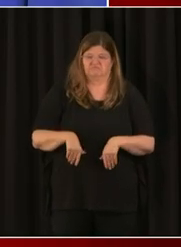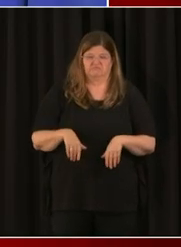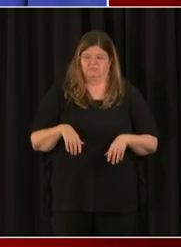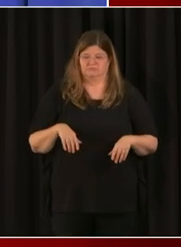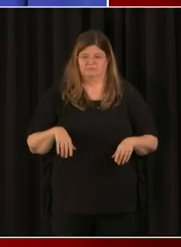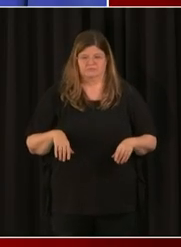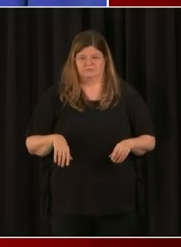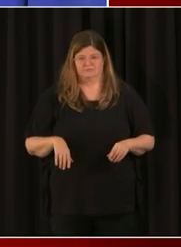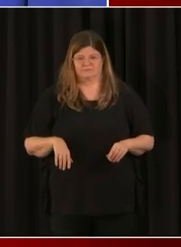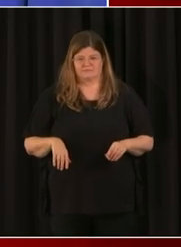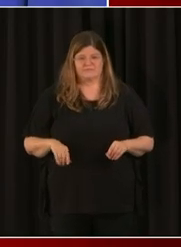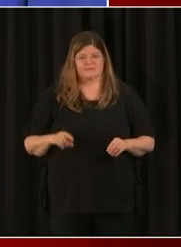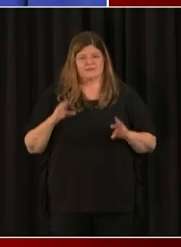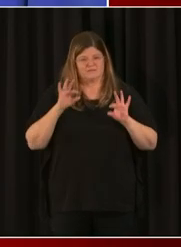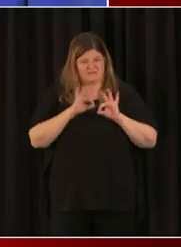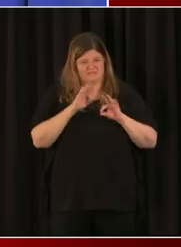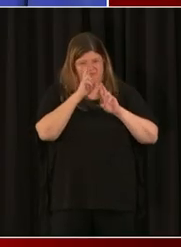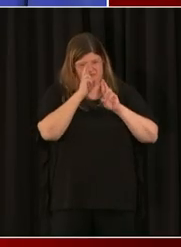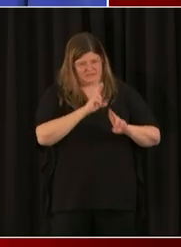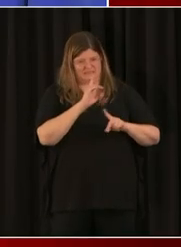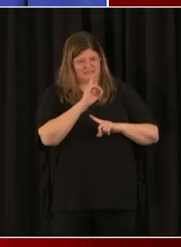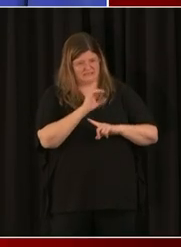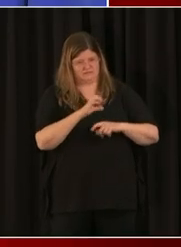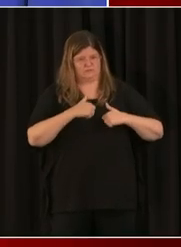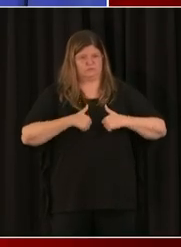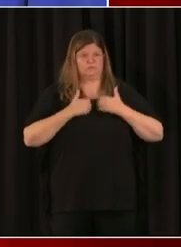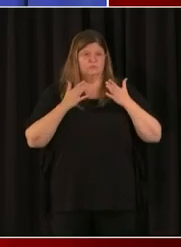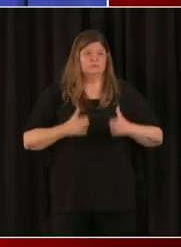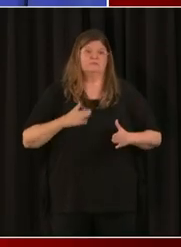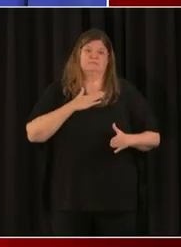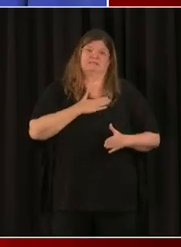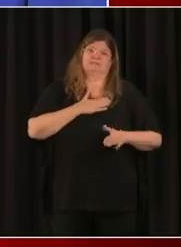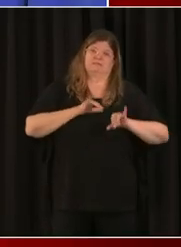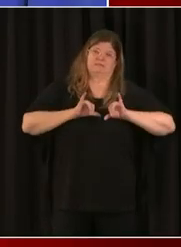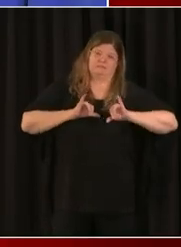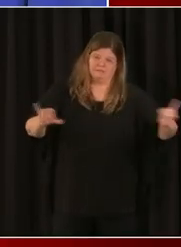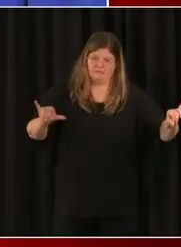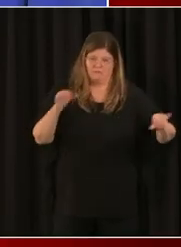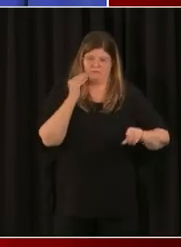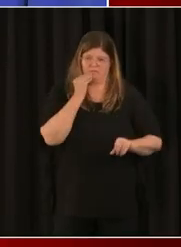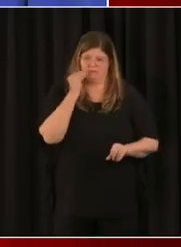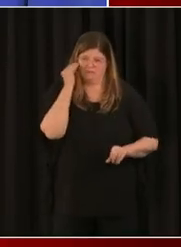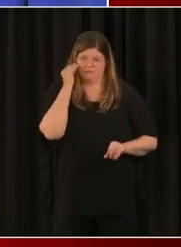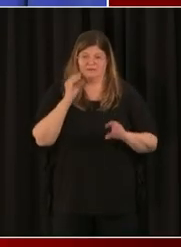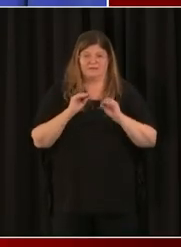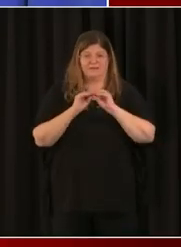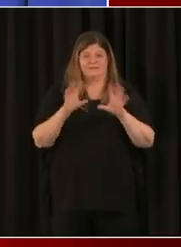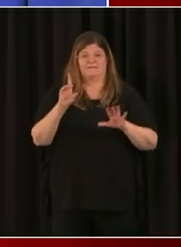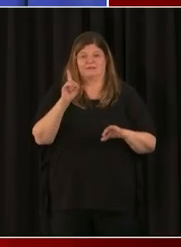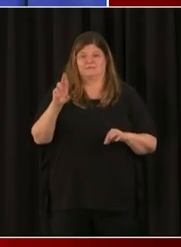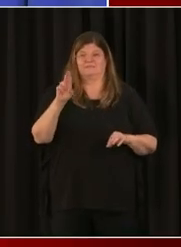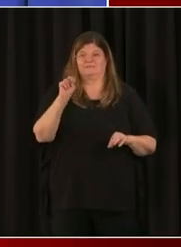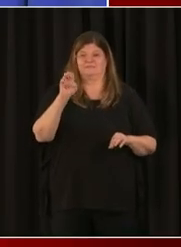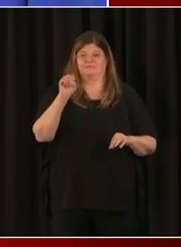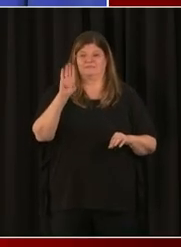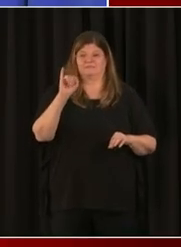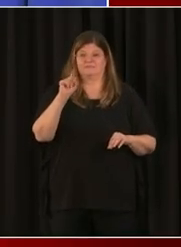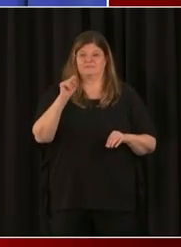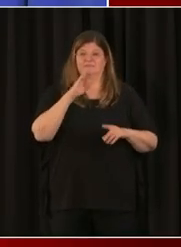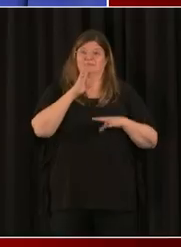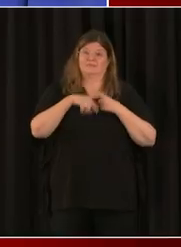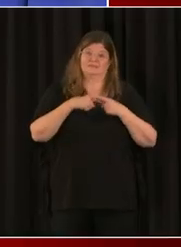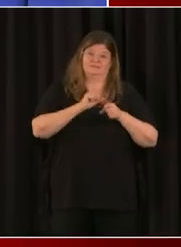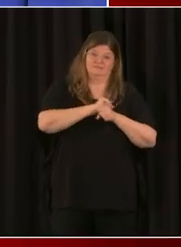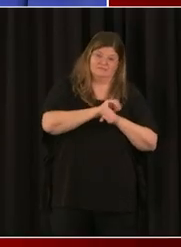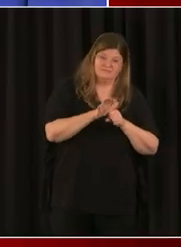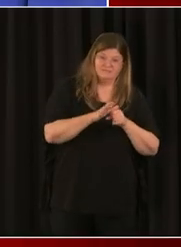with respect to DC residents. Please stay home. I mean, obviously, Dr. Nesbitt just finished talking about the pandemic and all